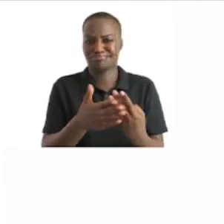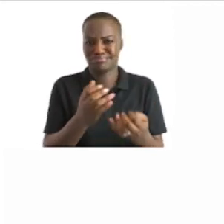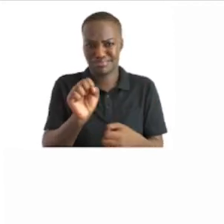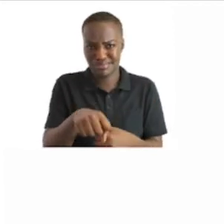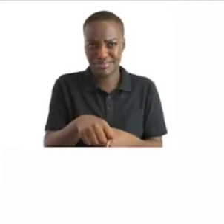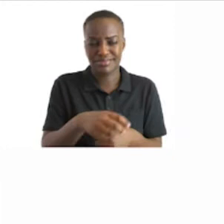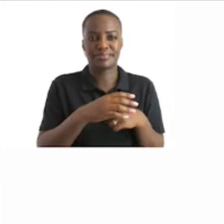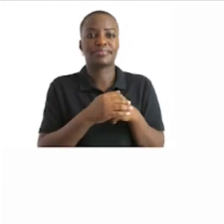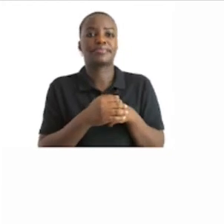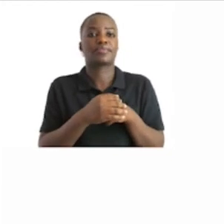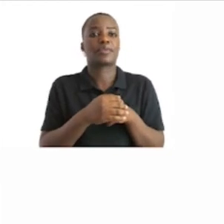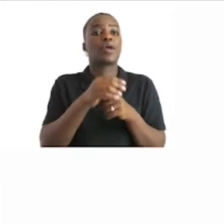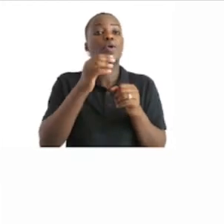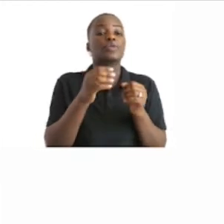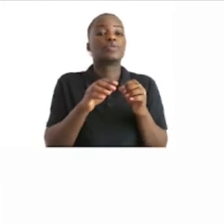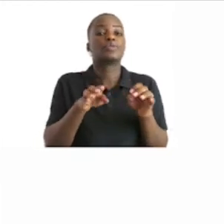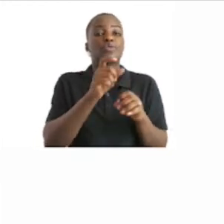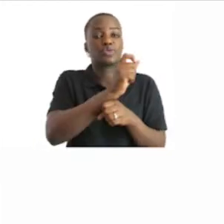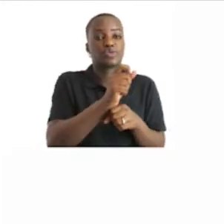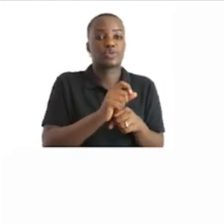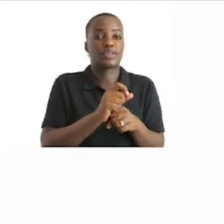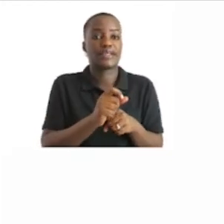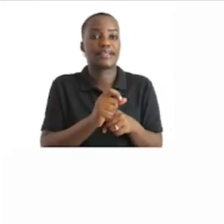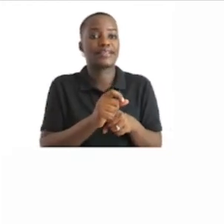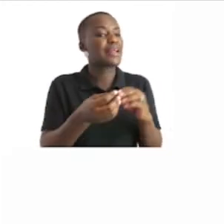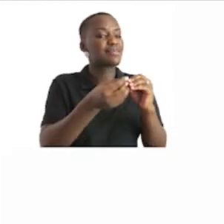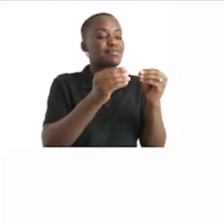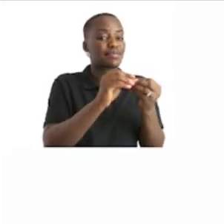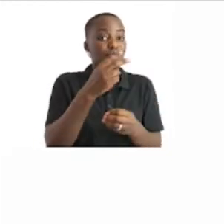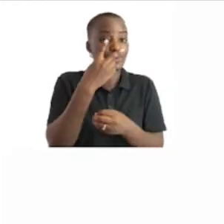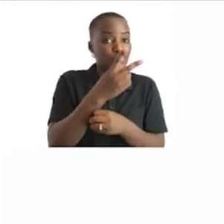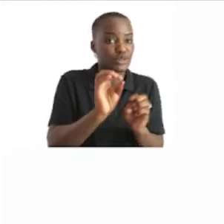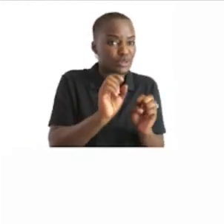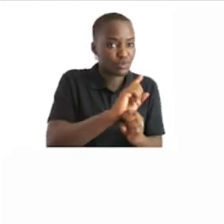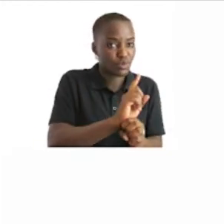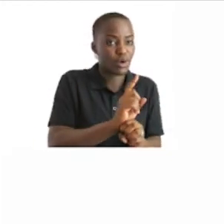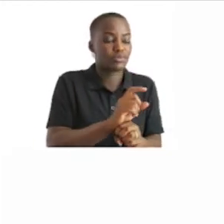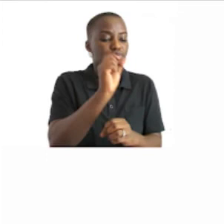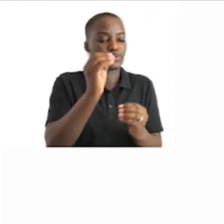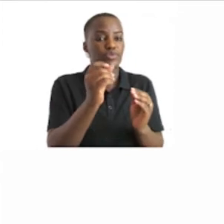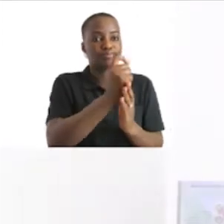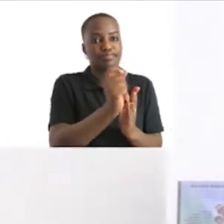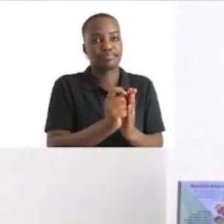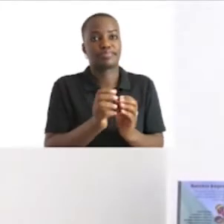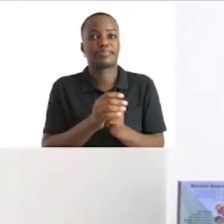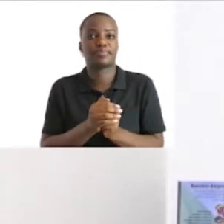children. We are just going to write the digit that we can see. So let us take a look at the